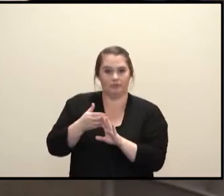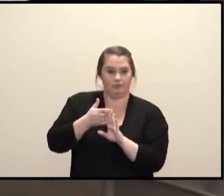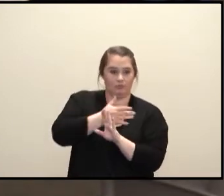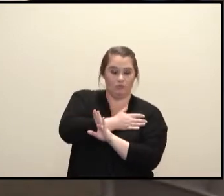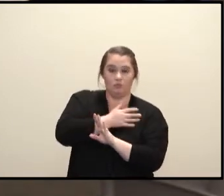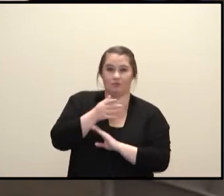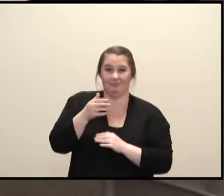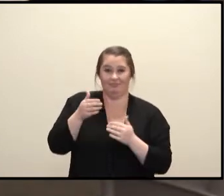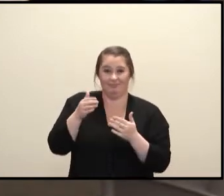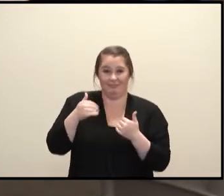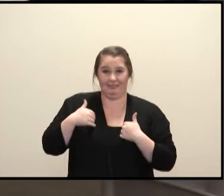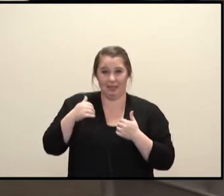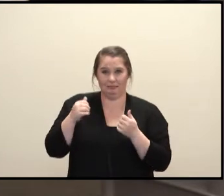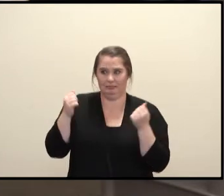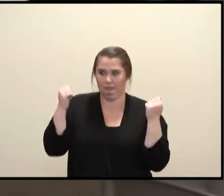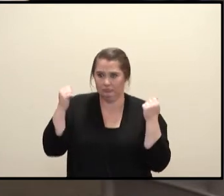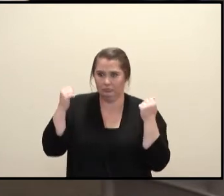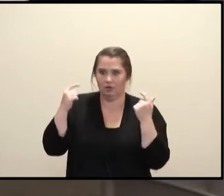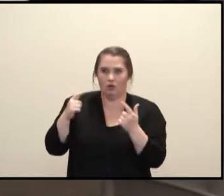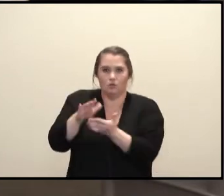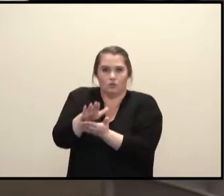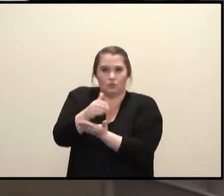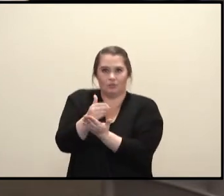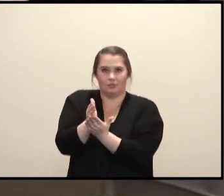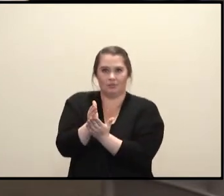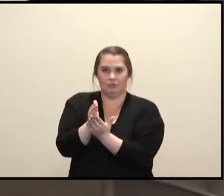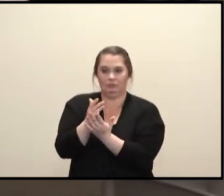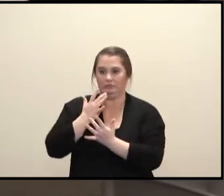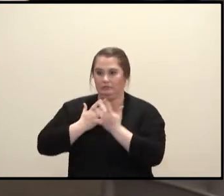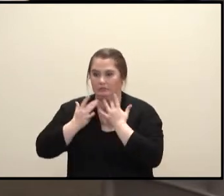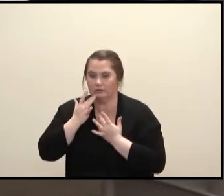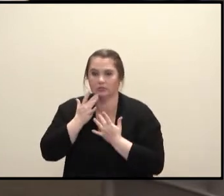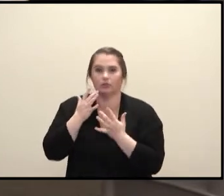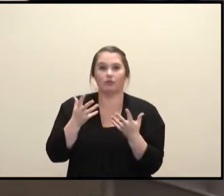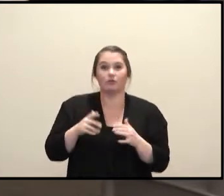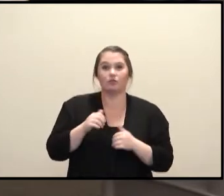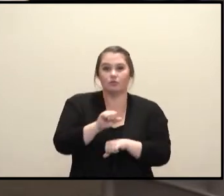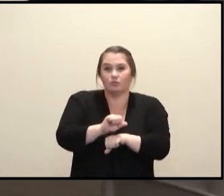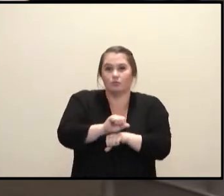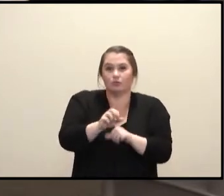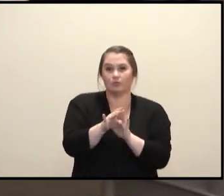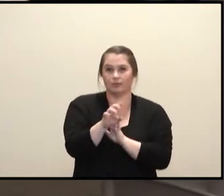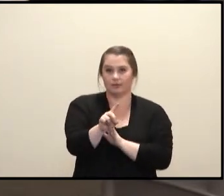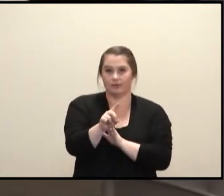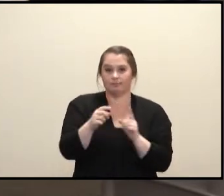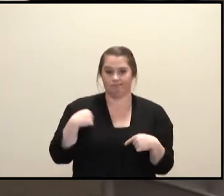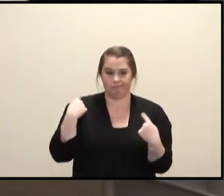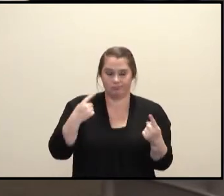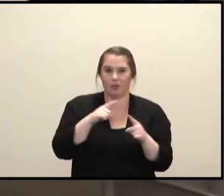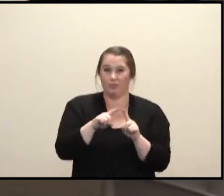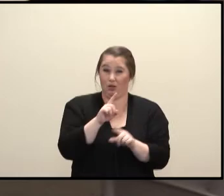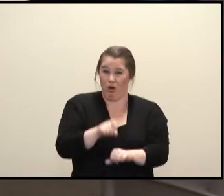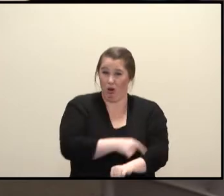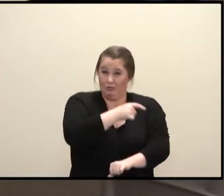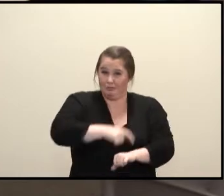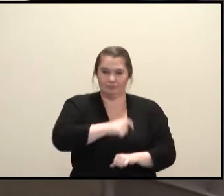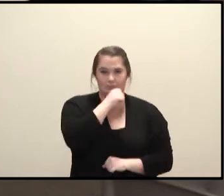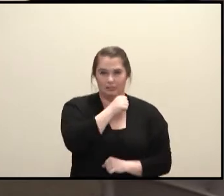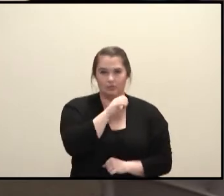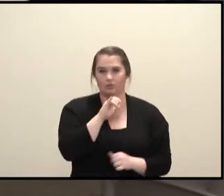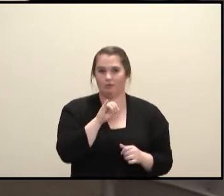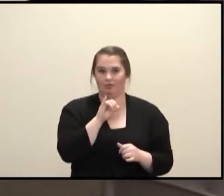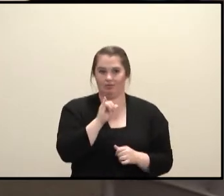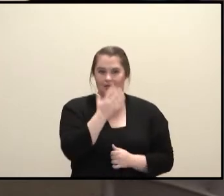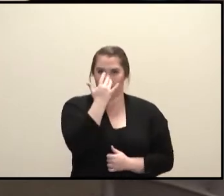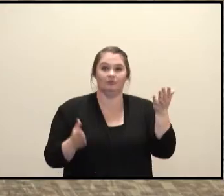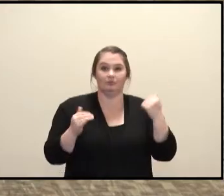all around were having projects over budget. So they've done good work for Waco ISD, but they haven't been here long, so that's why they didn't get a